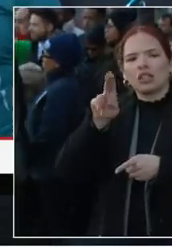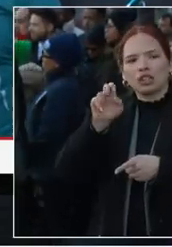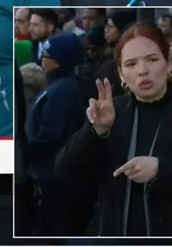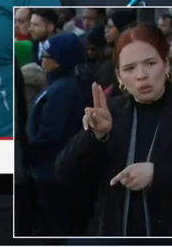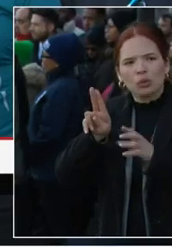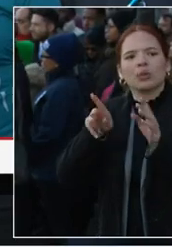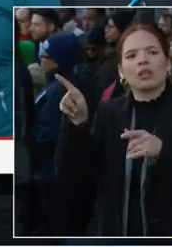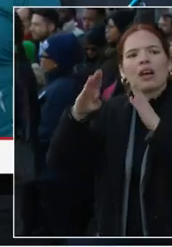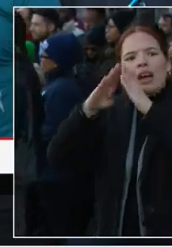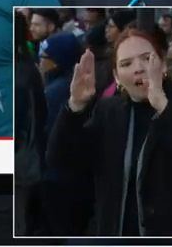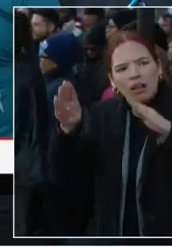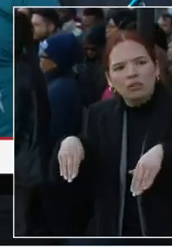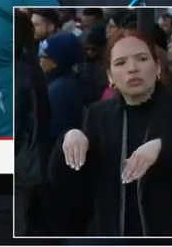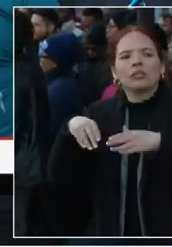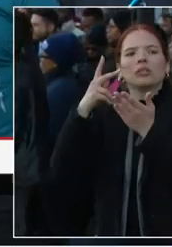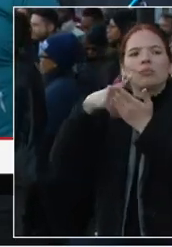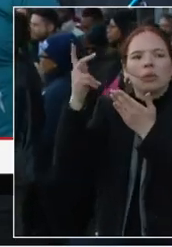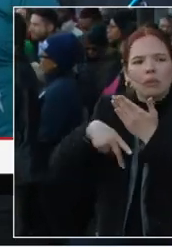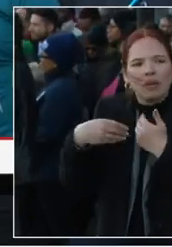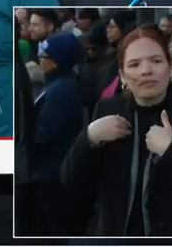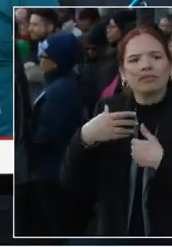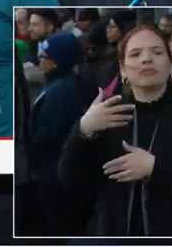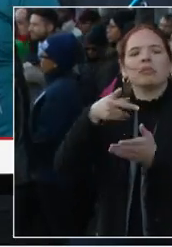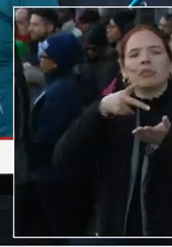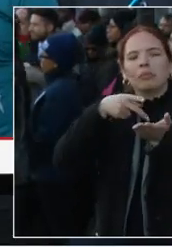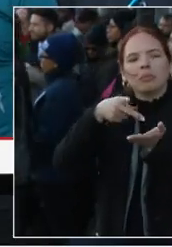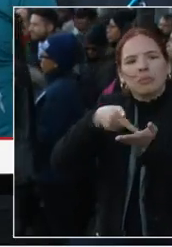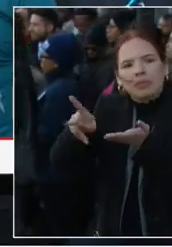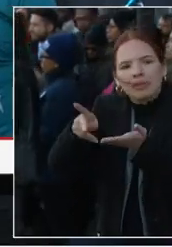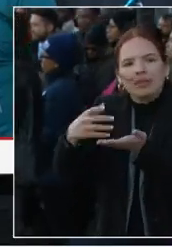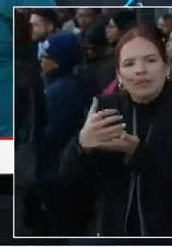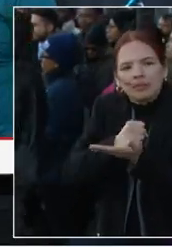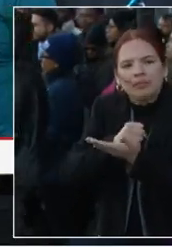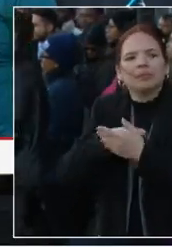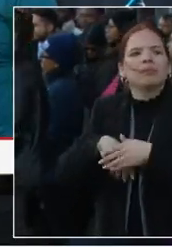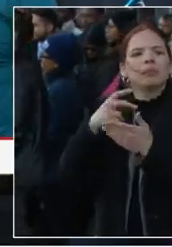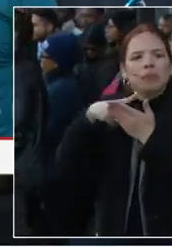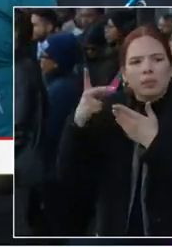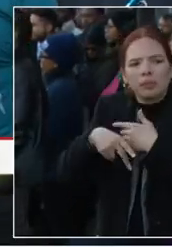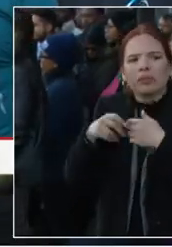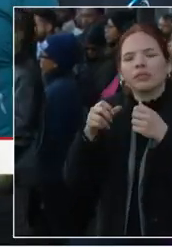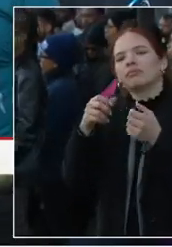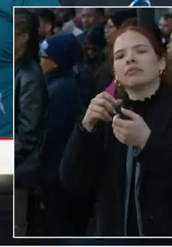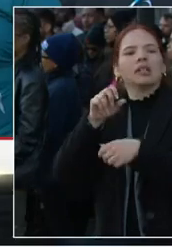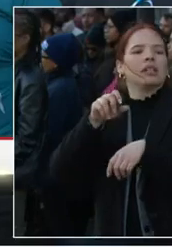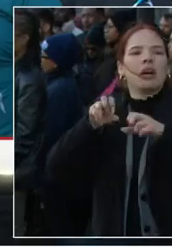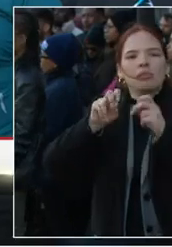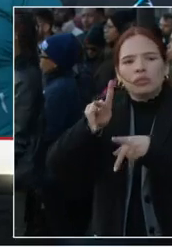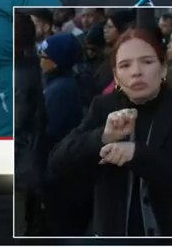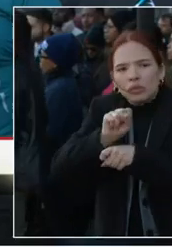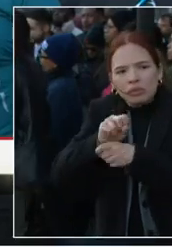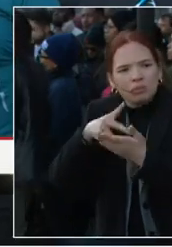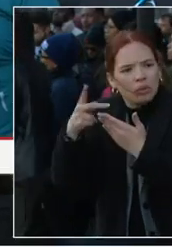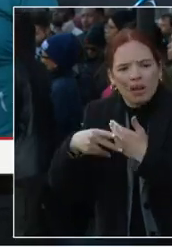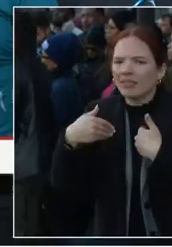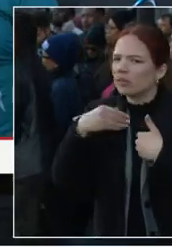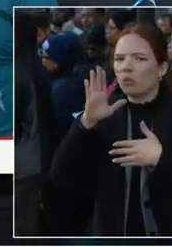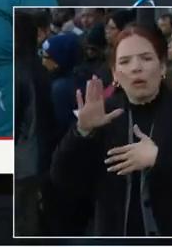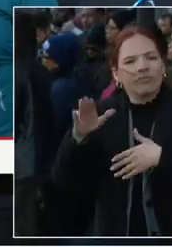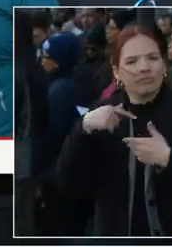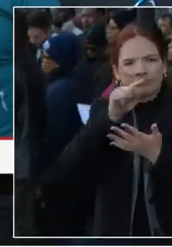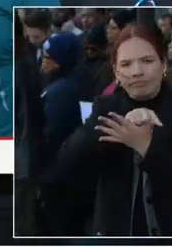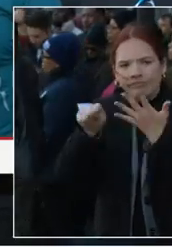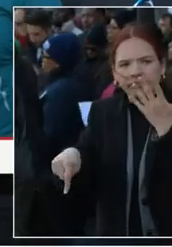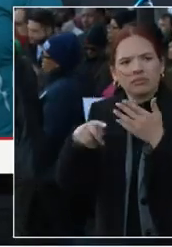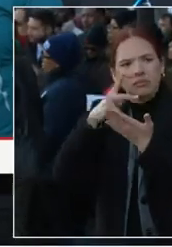maintenance programs, and job opportunity programs. So we're going to continue to invest in. What I will commit